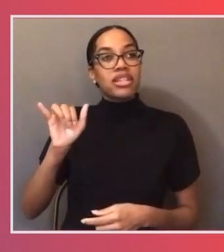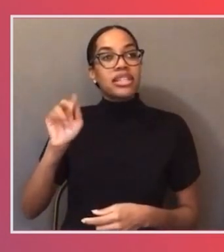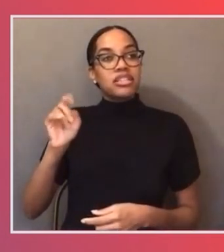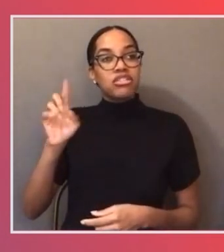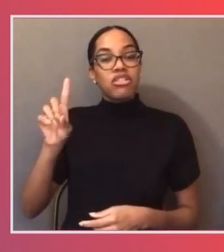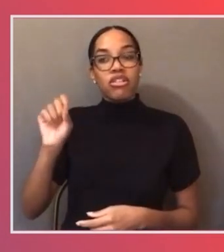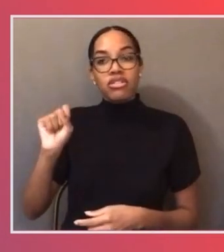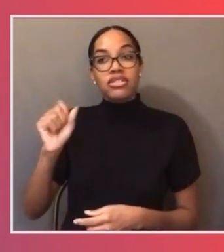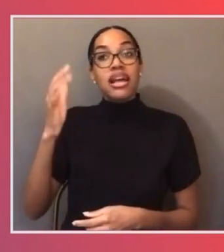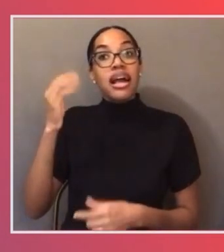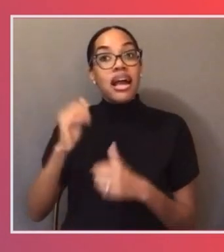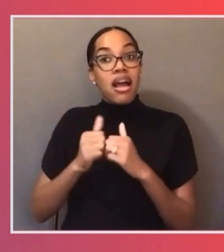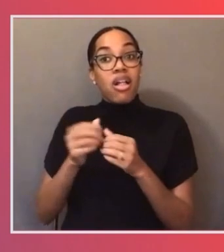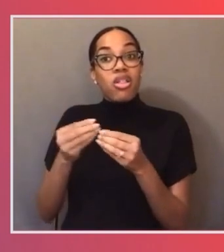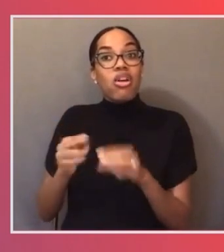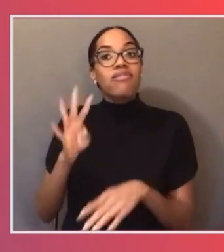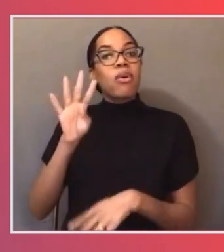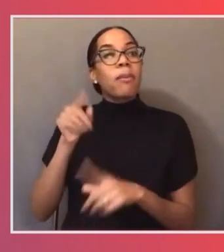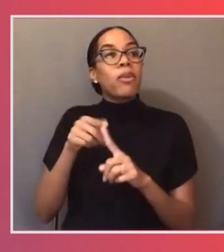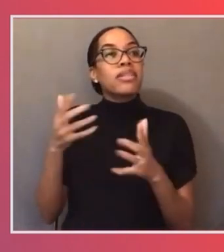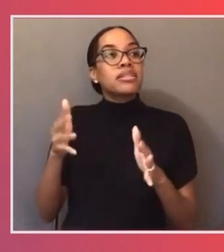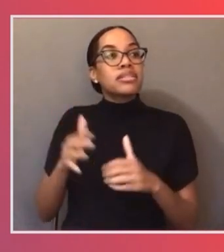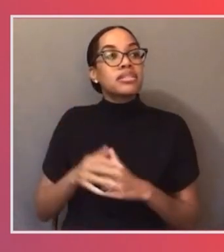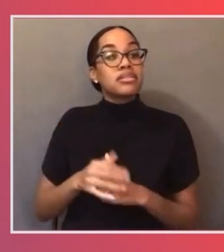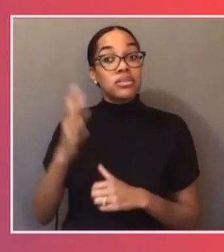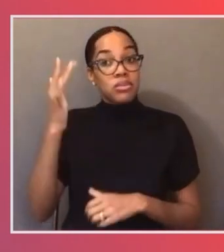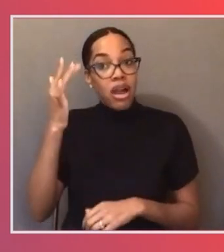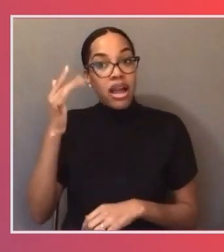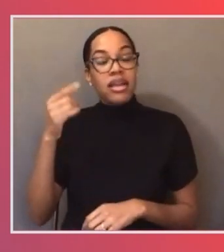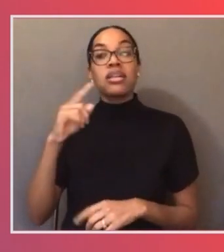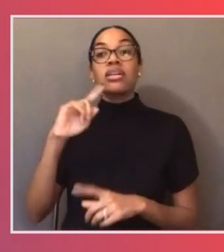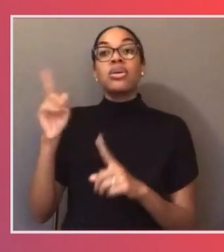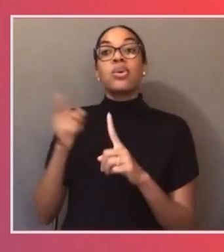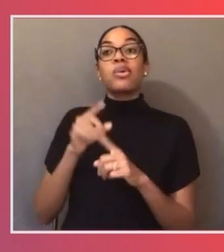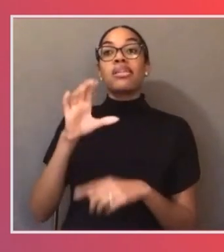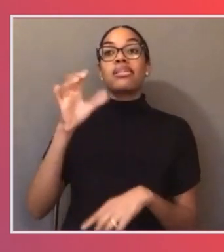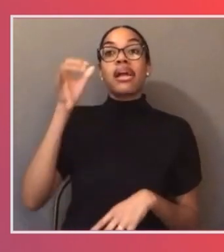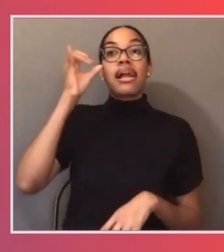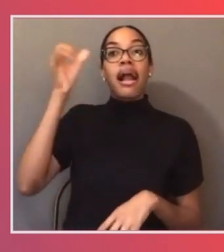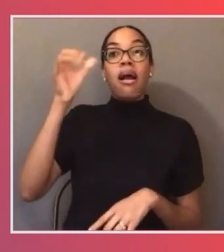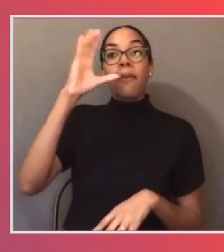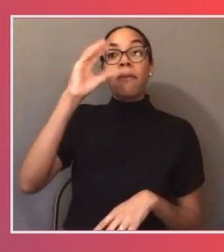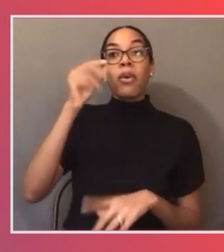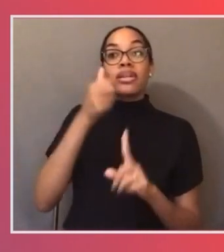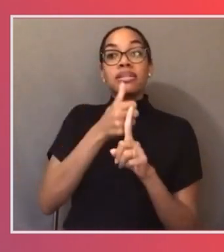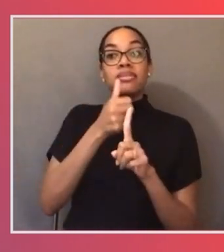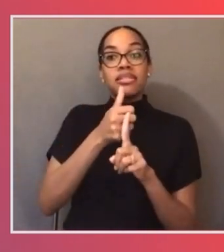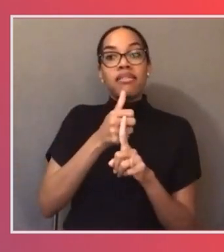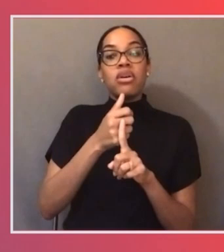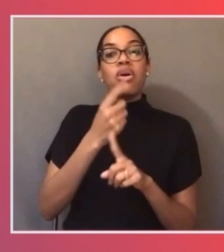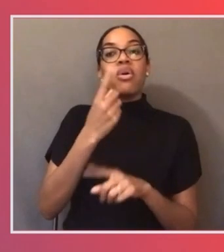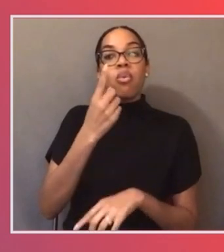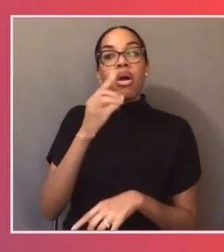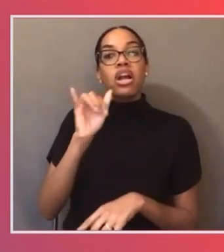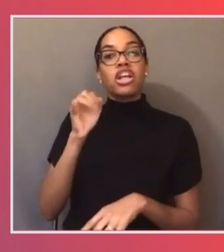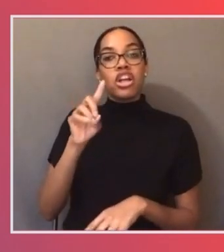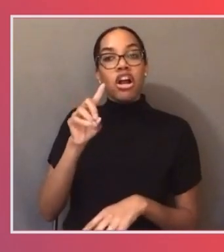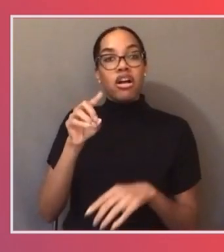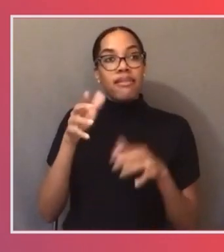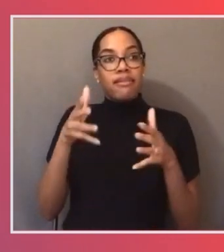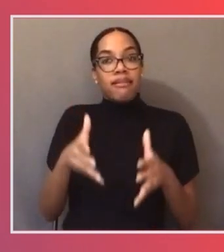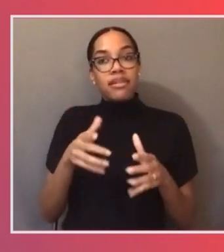on the 1 yard line and it was first down, they decided to throw the ball 3 times instead of giving it to Ezekiel Elliott.